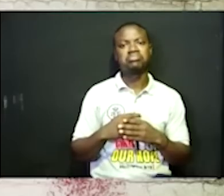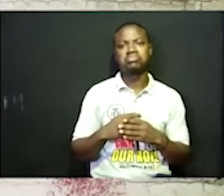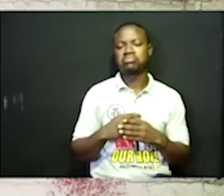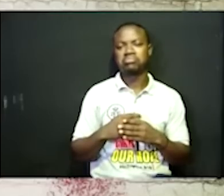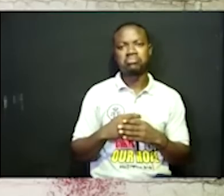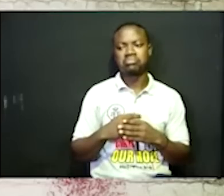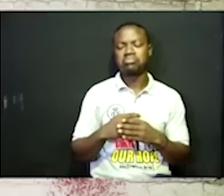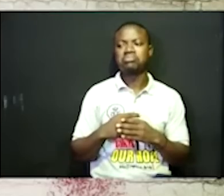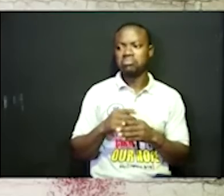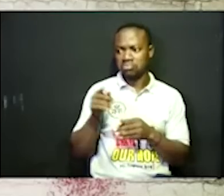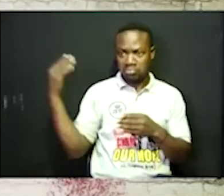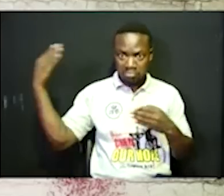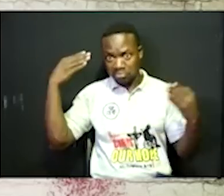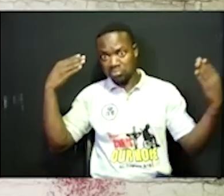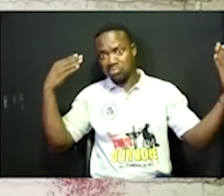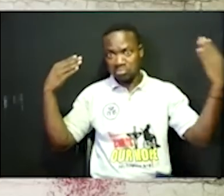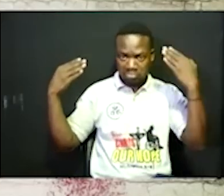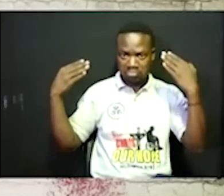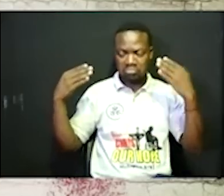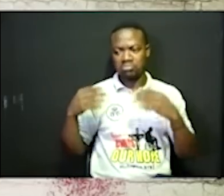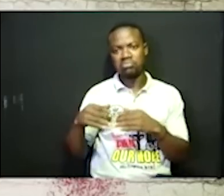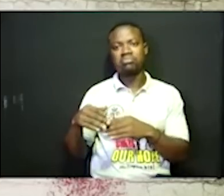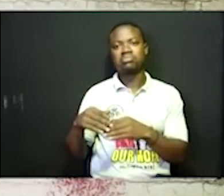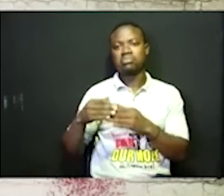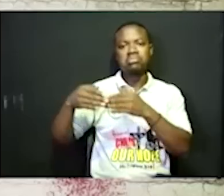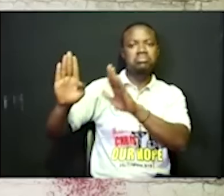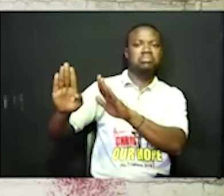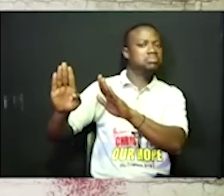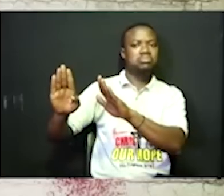not come. Now,